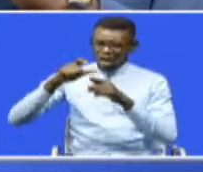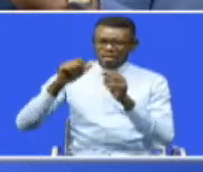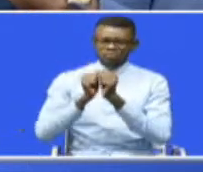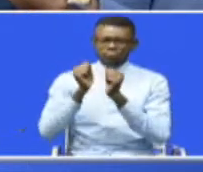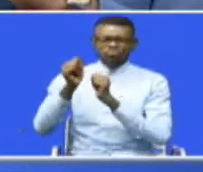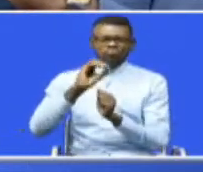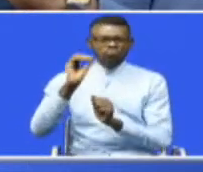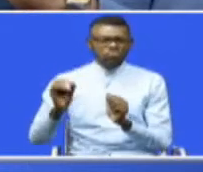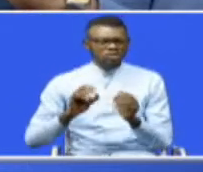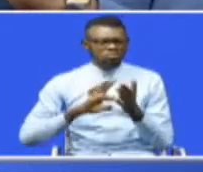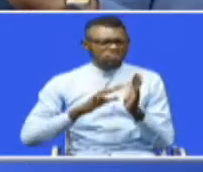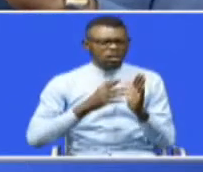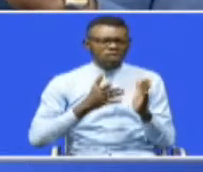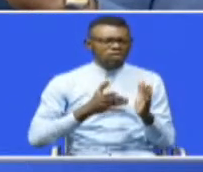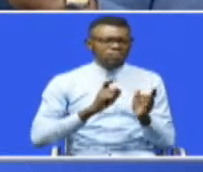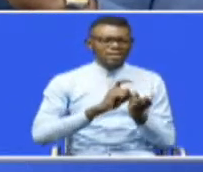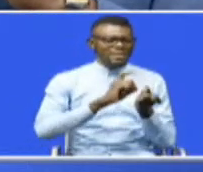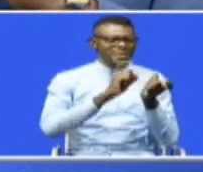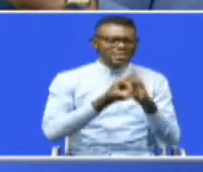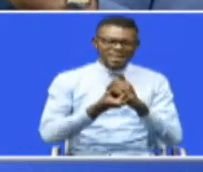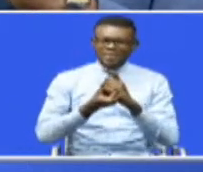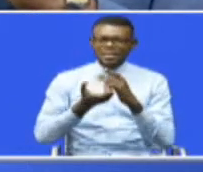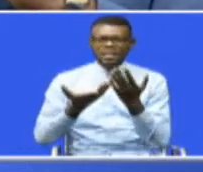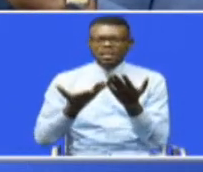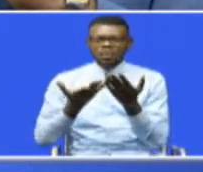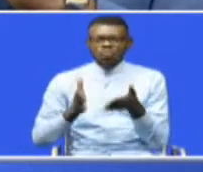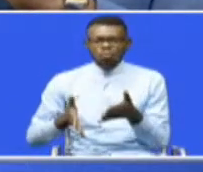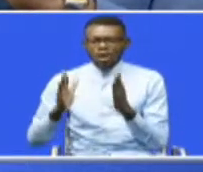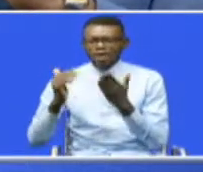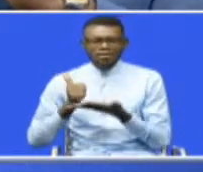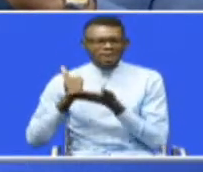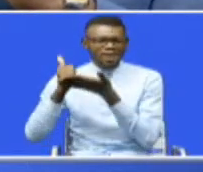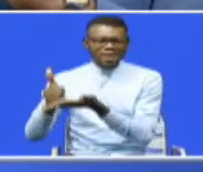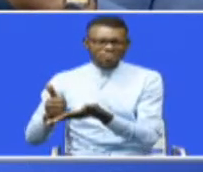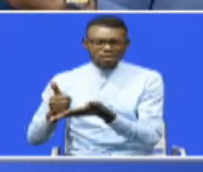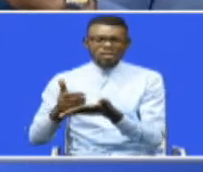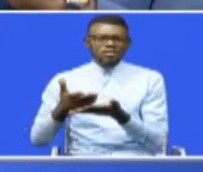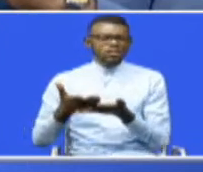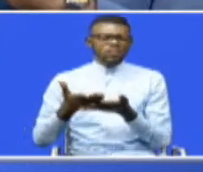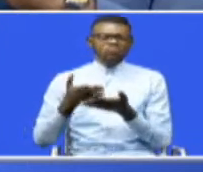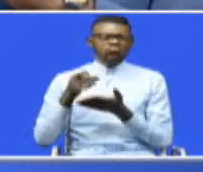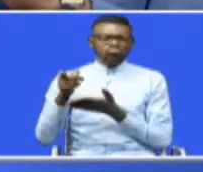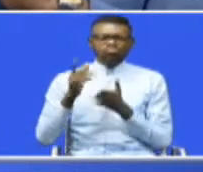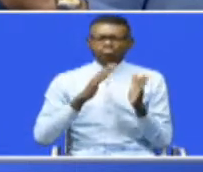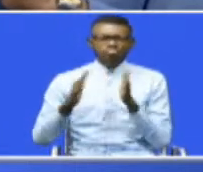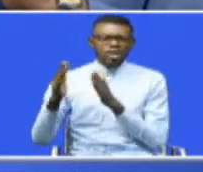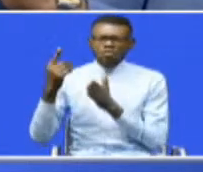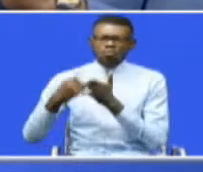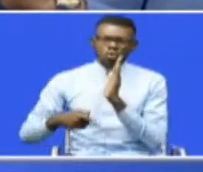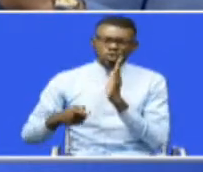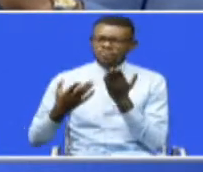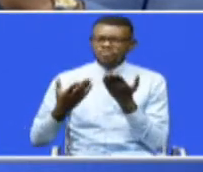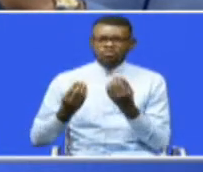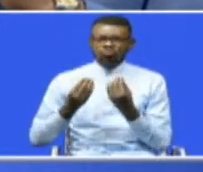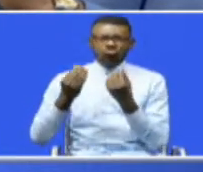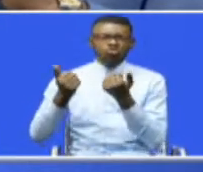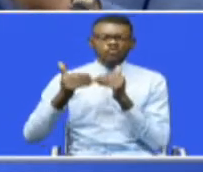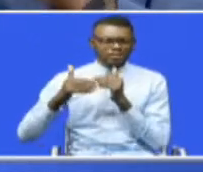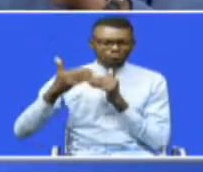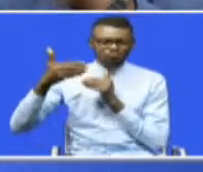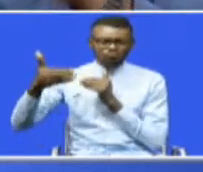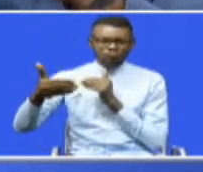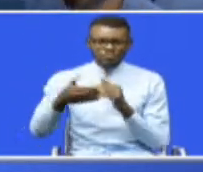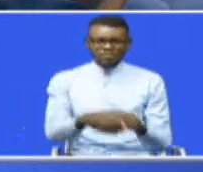Changing tack, are we employing new tactics to try and deal with this pandemic? What's the strategy for the second wave and going forward?